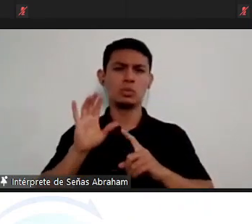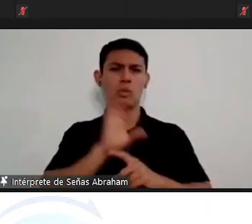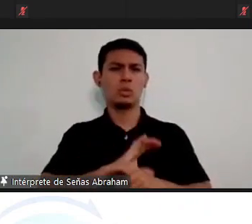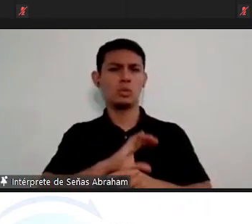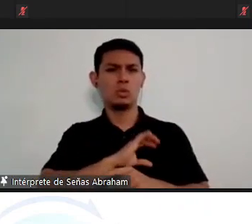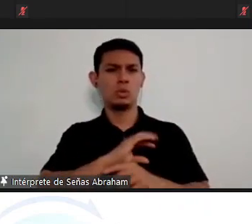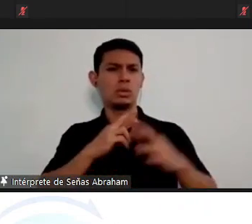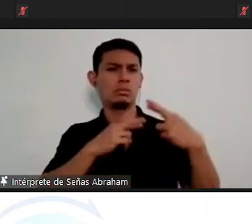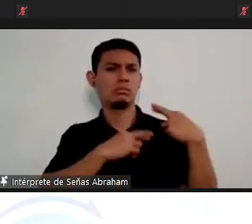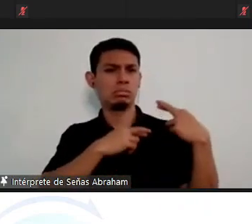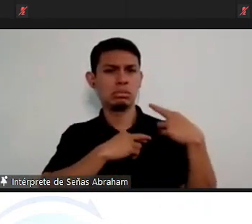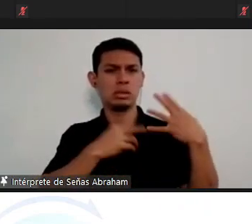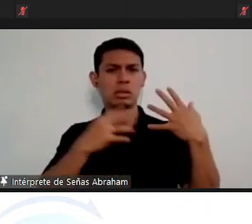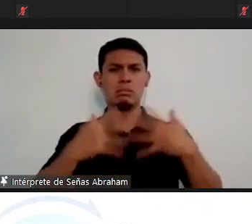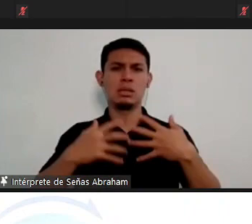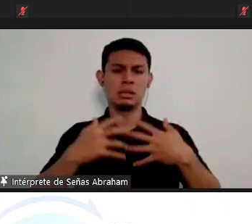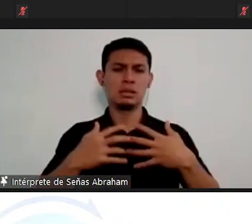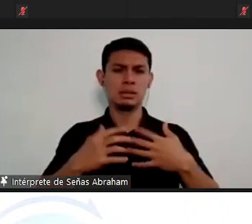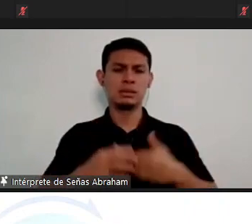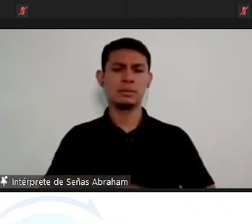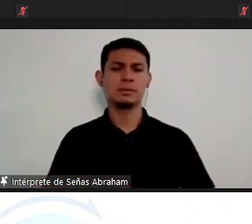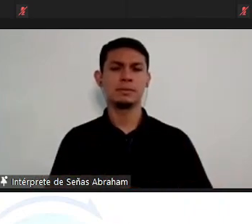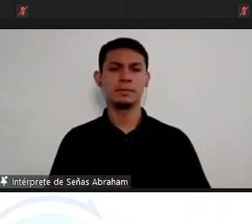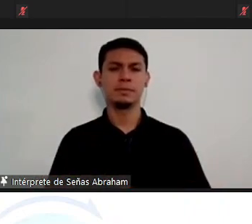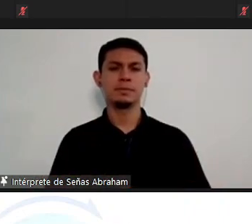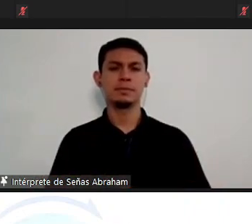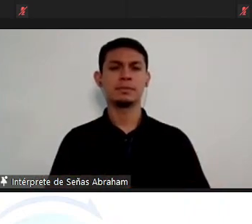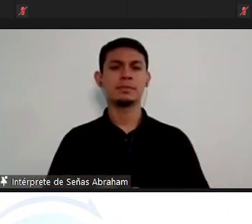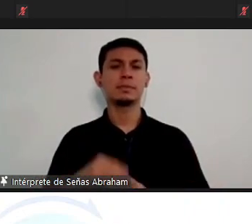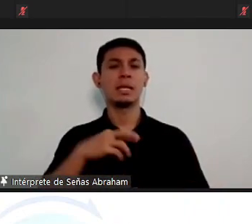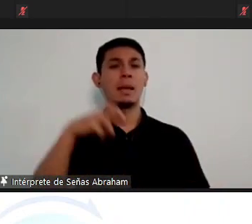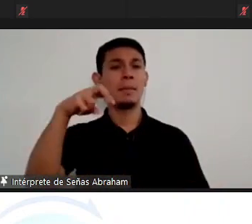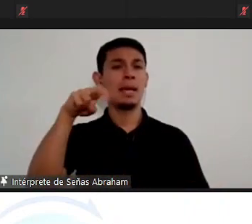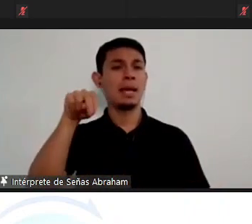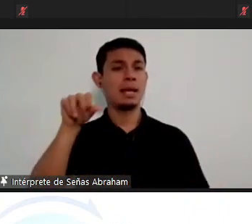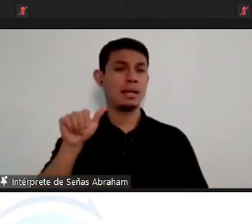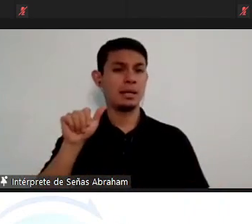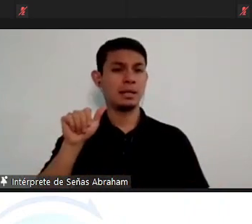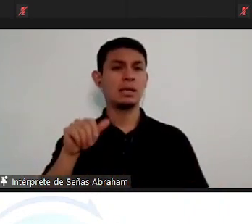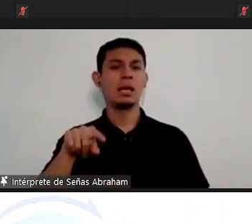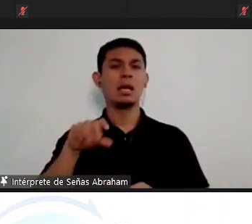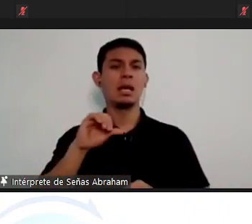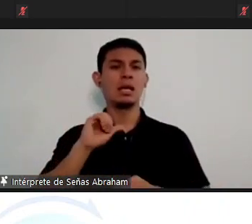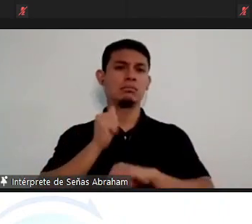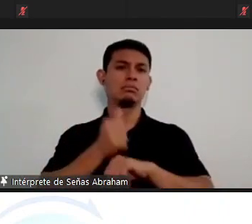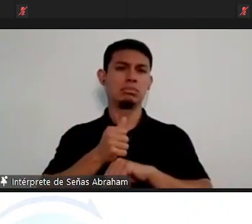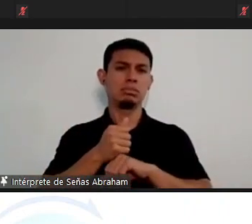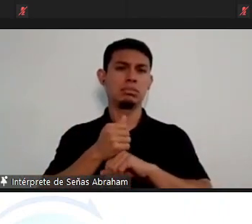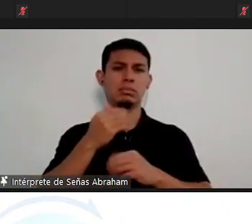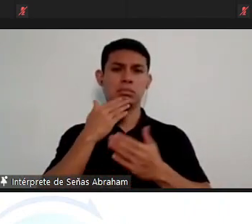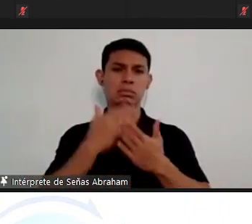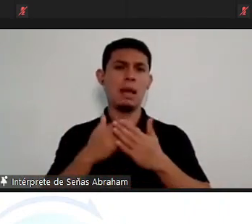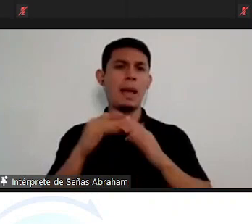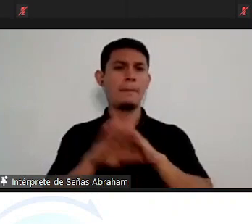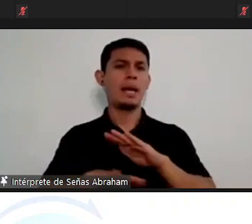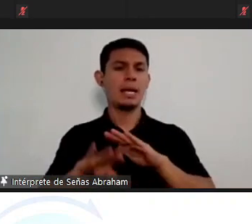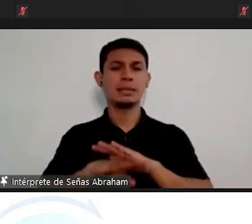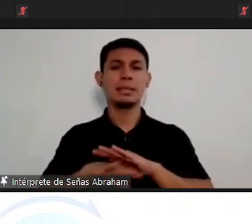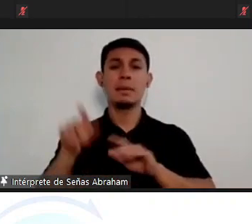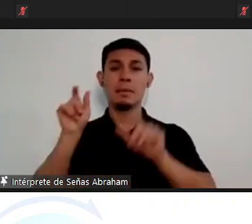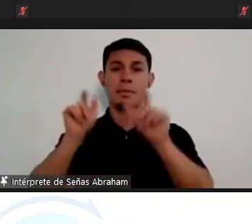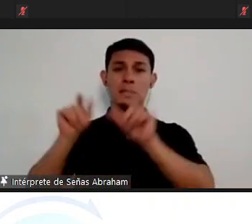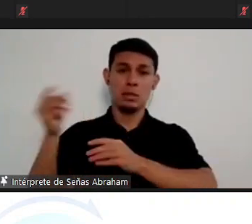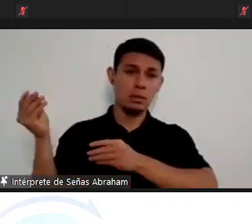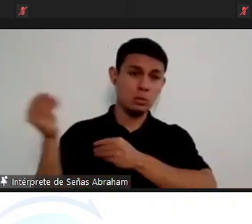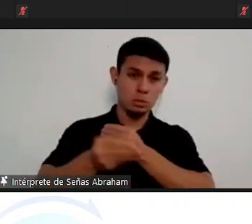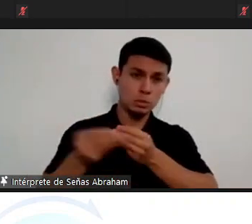haven't caught included in their culture the responsible business conduct and with the